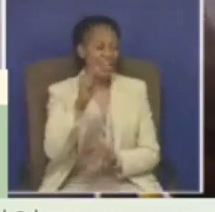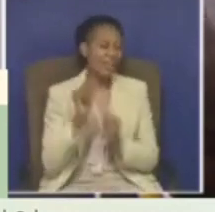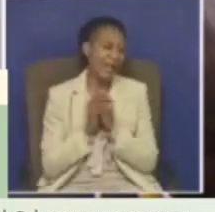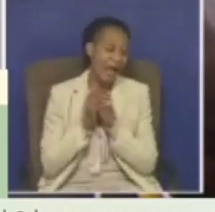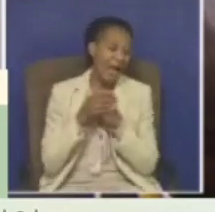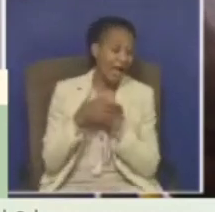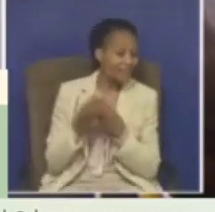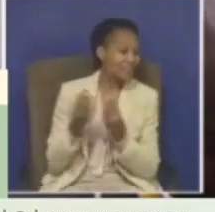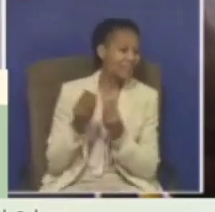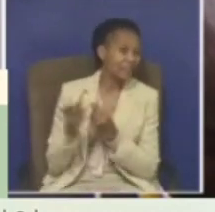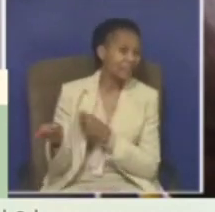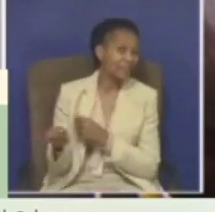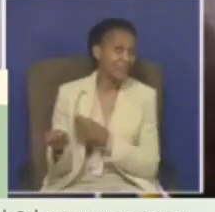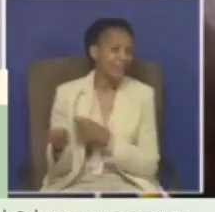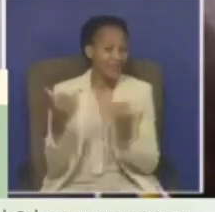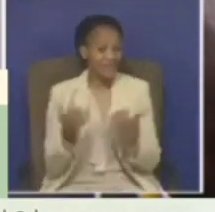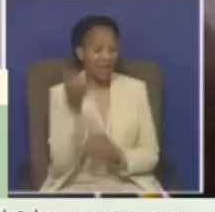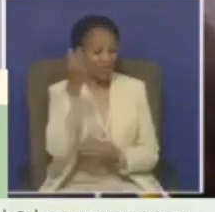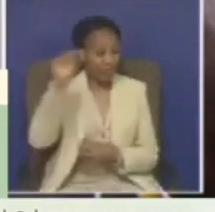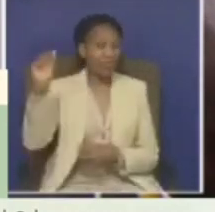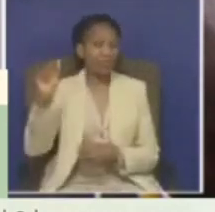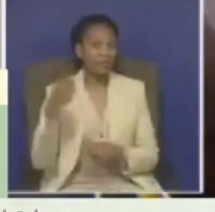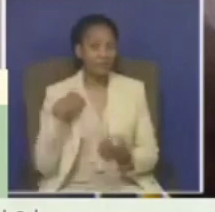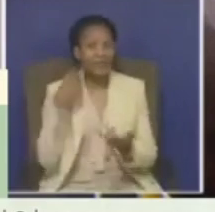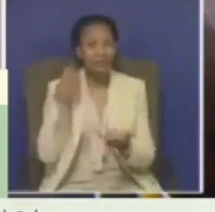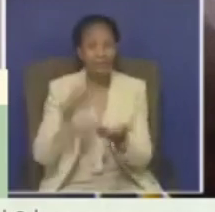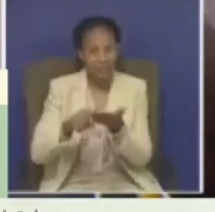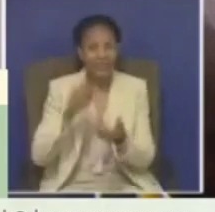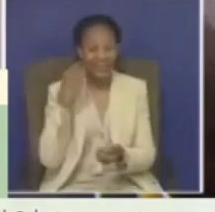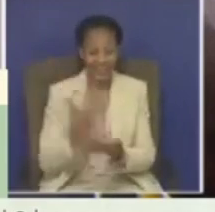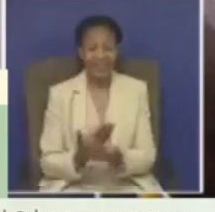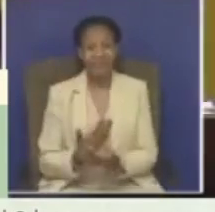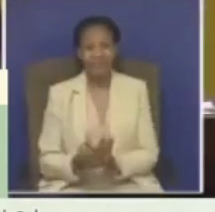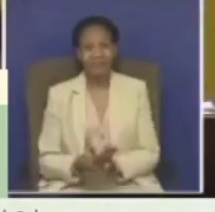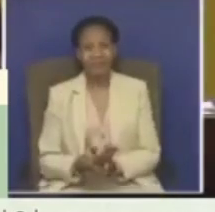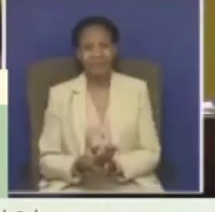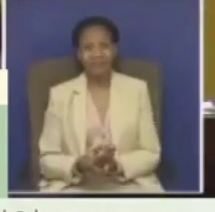that they would be against this motion, and today's arrest will prove it.